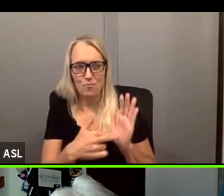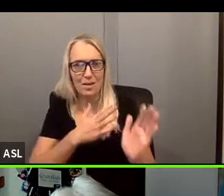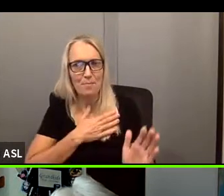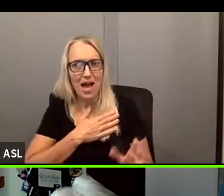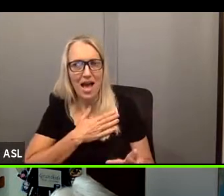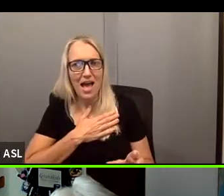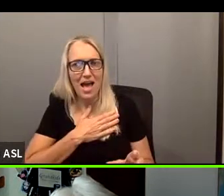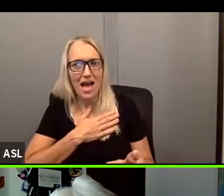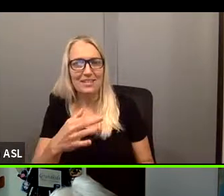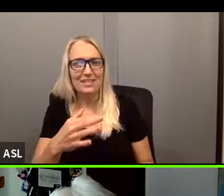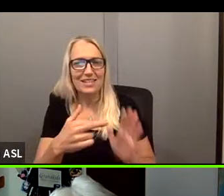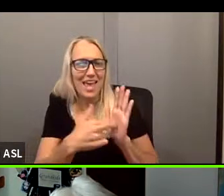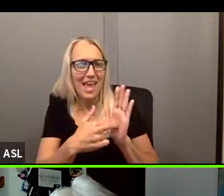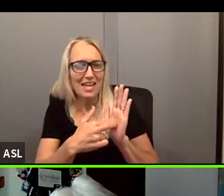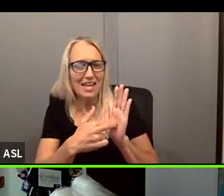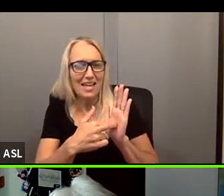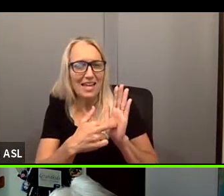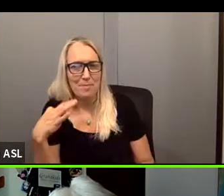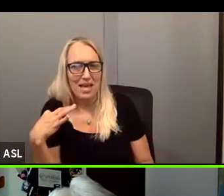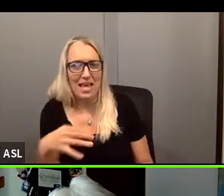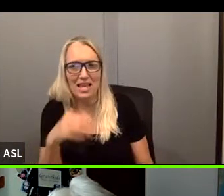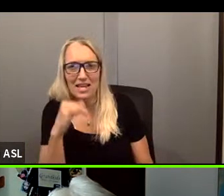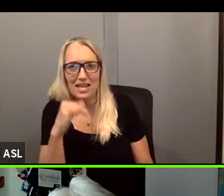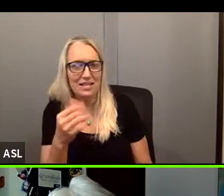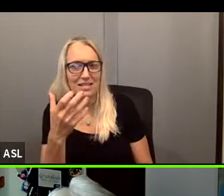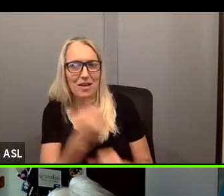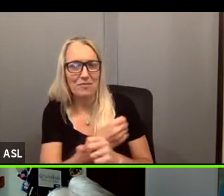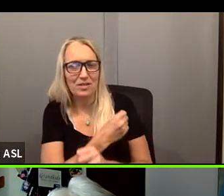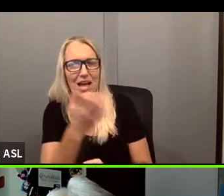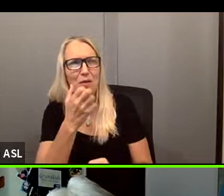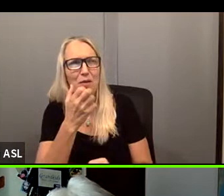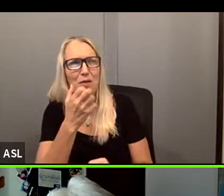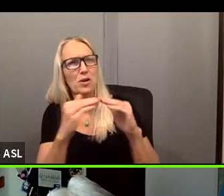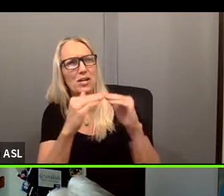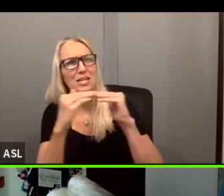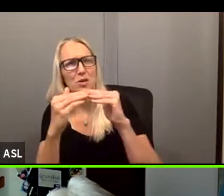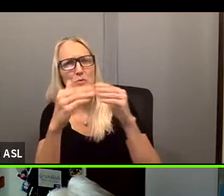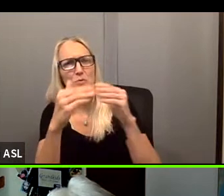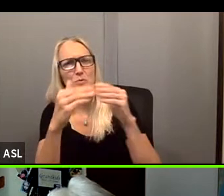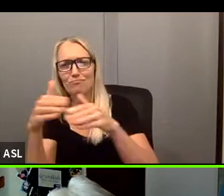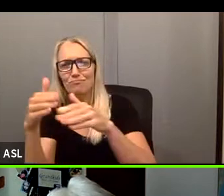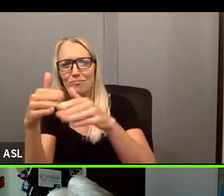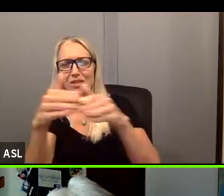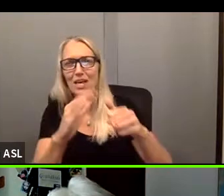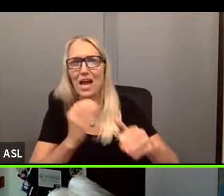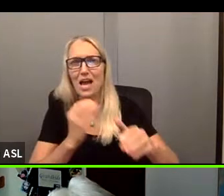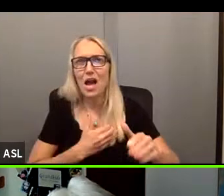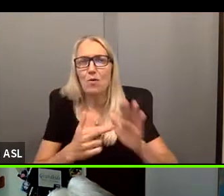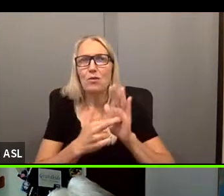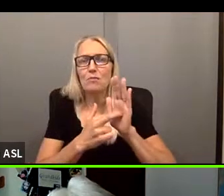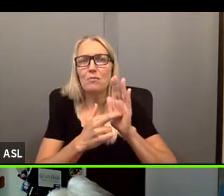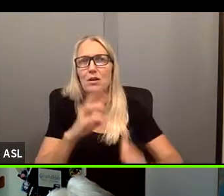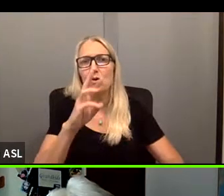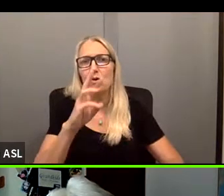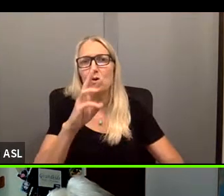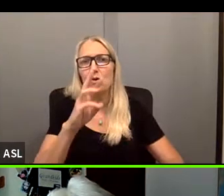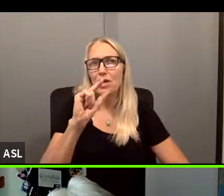more equal distribution. And for example, in 2020, our Representative Wilcox got